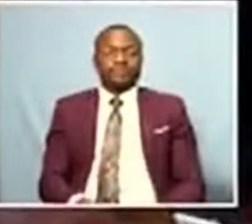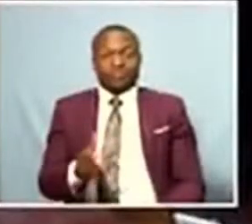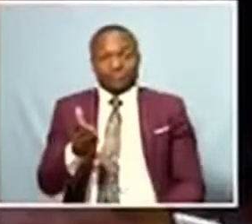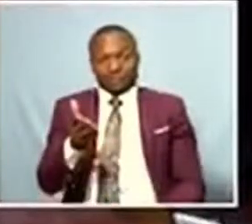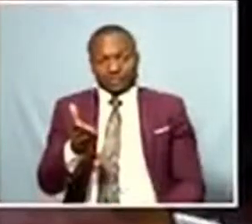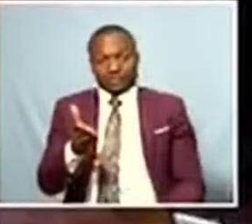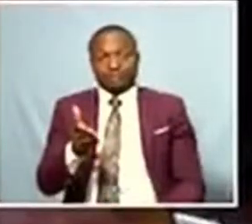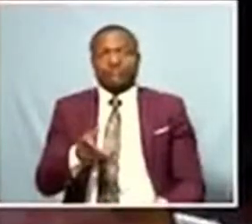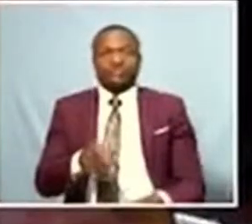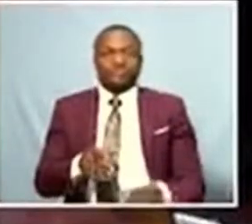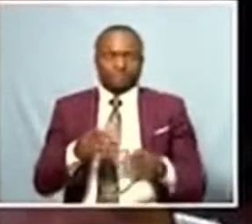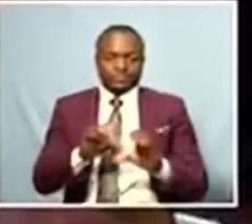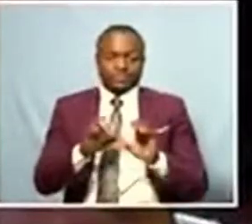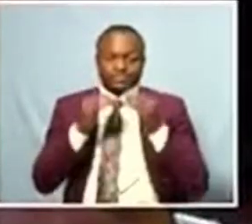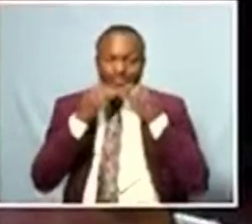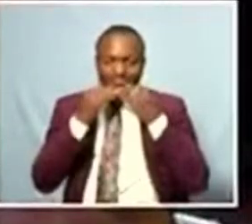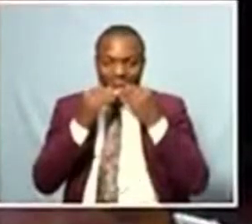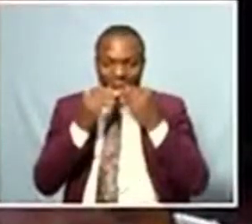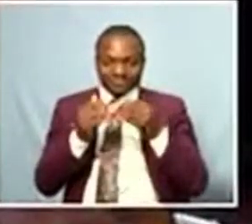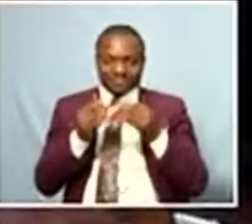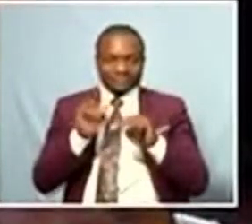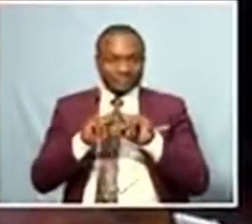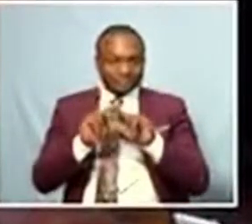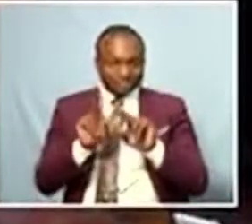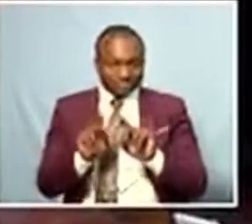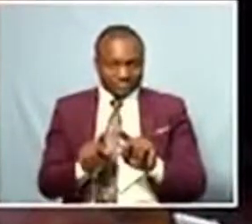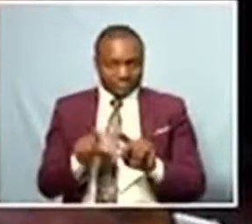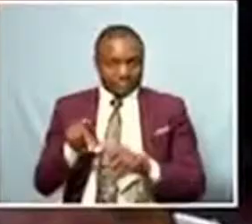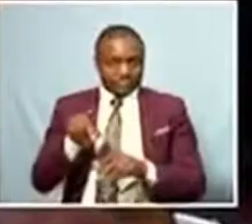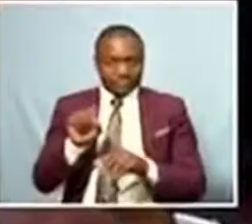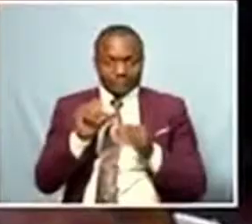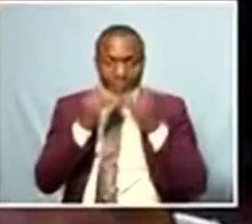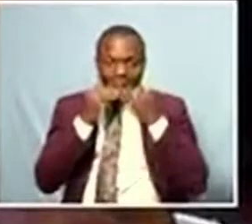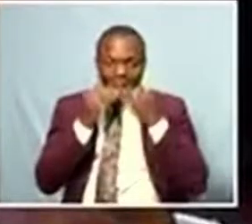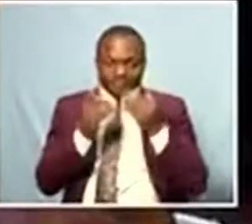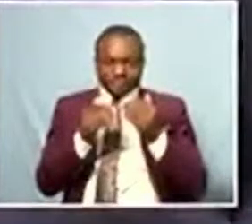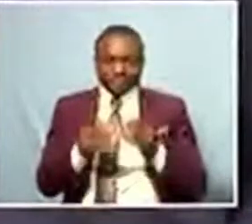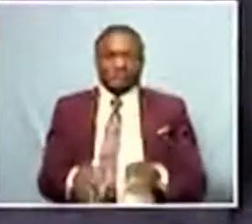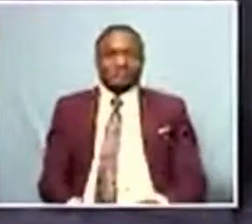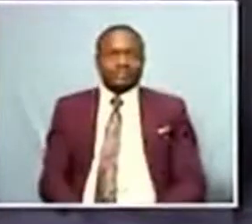proceed. Thank you very much, Chair. Thank you so much, PS.